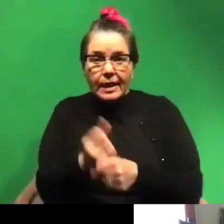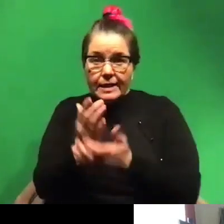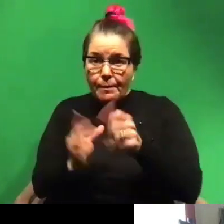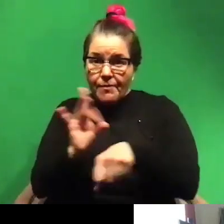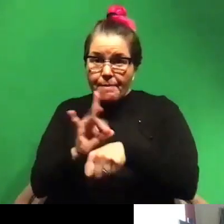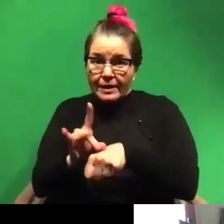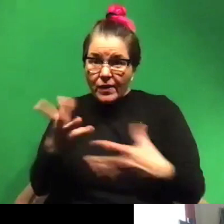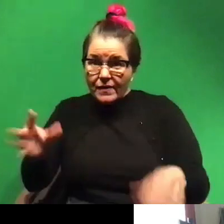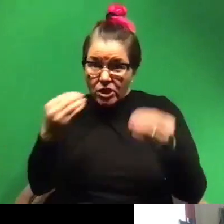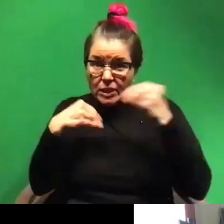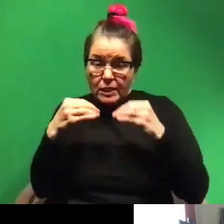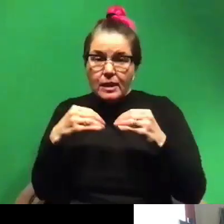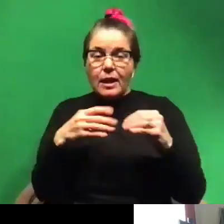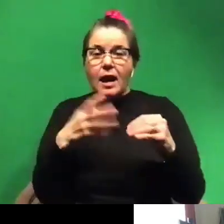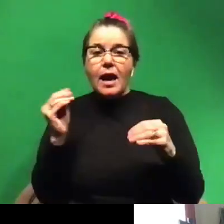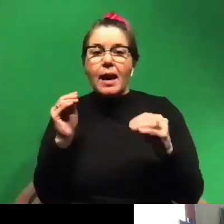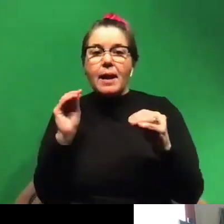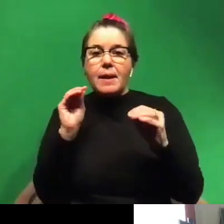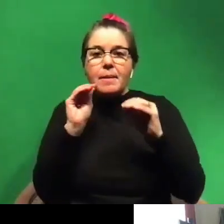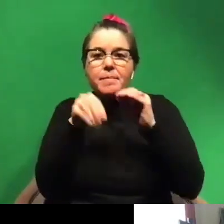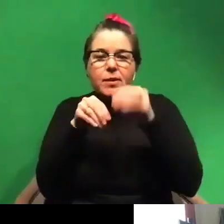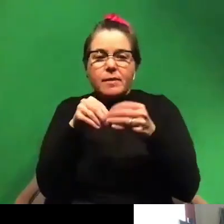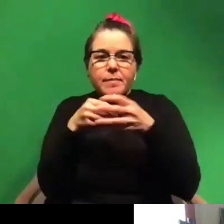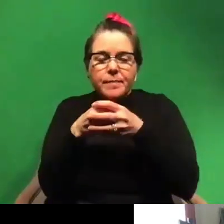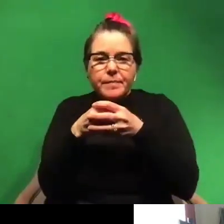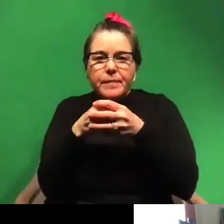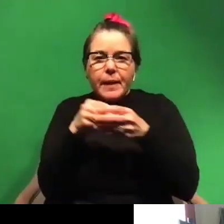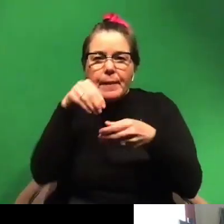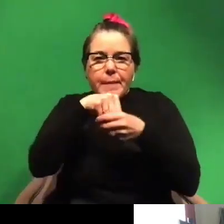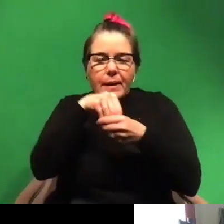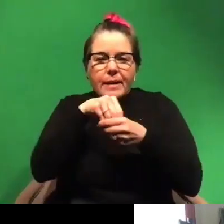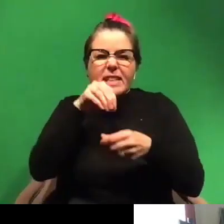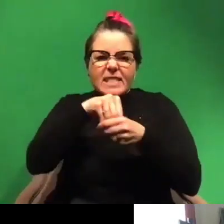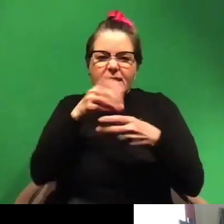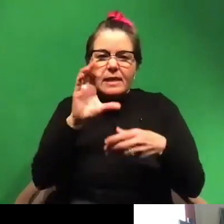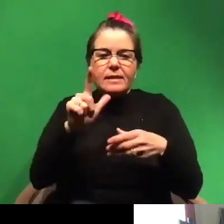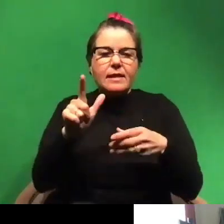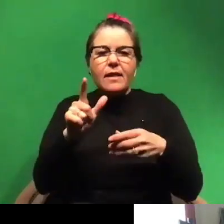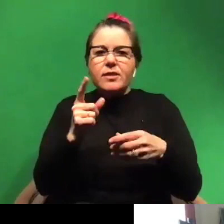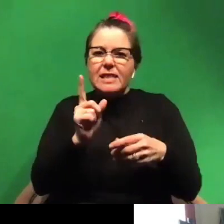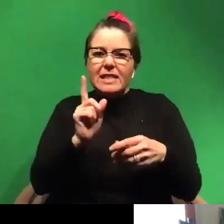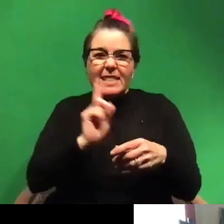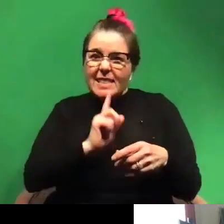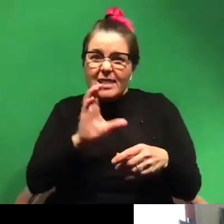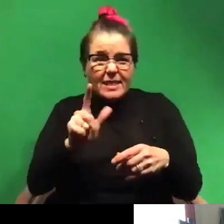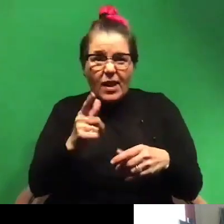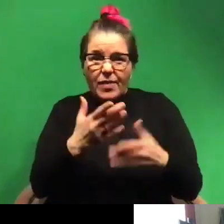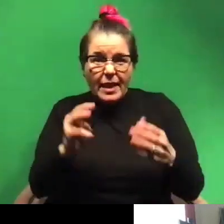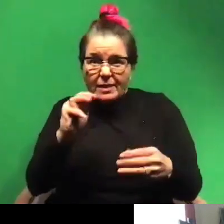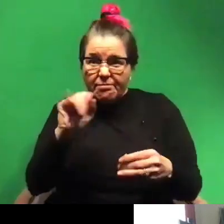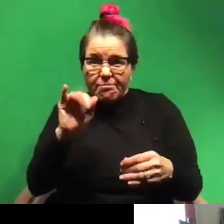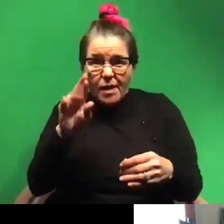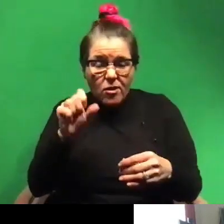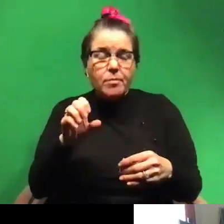eat and putting them in like a little pocket inside of the cell. This is like a single cellular organism. This is a microbe. And then